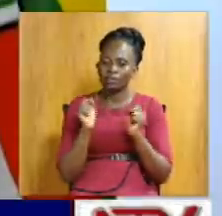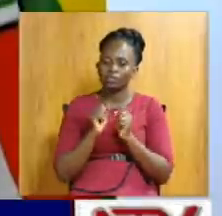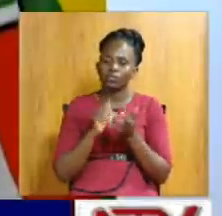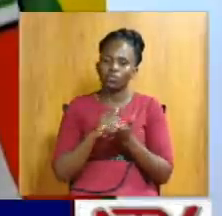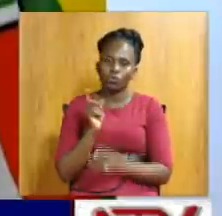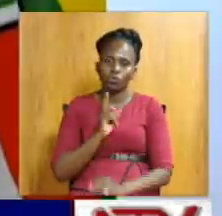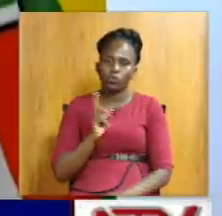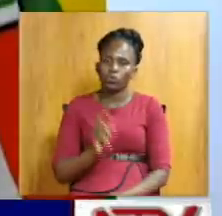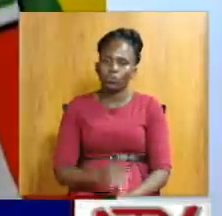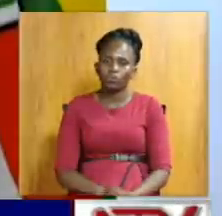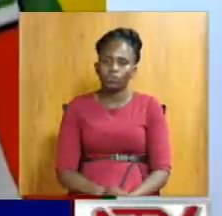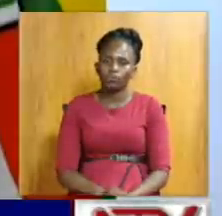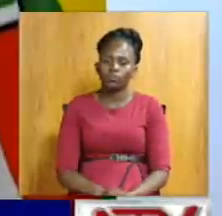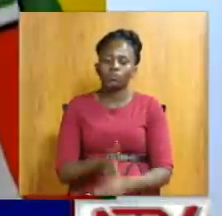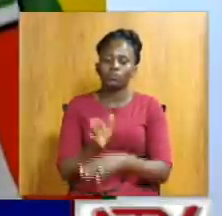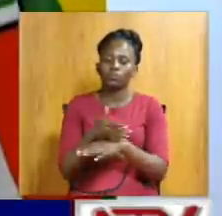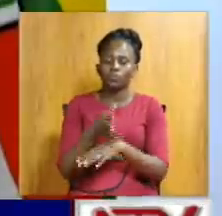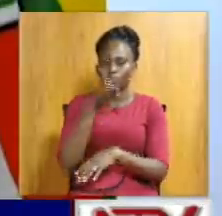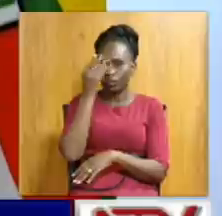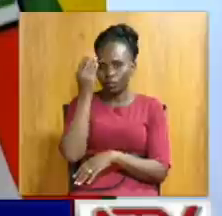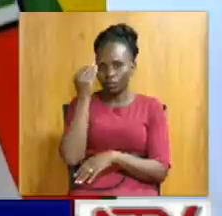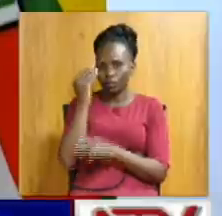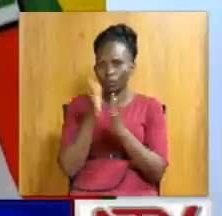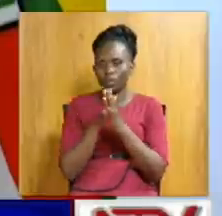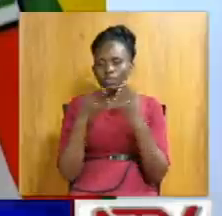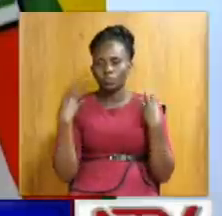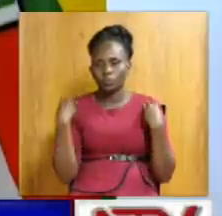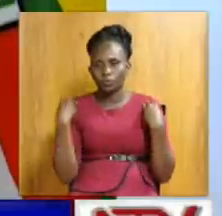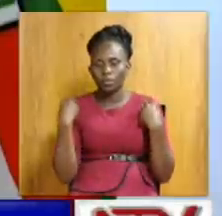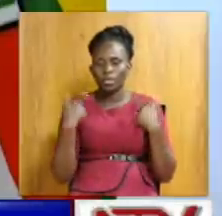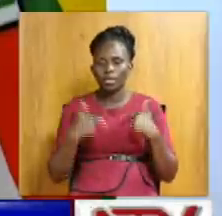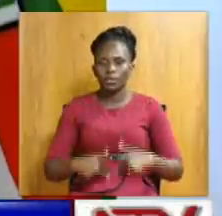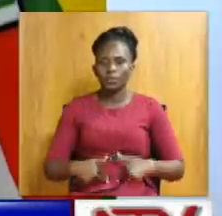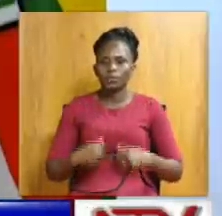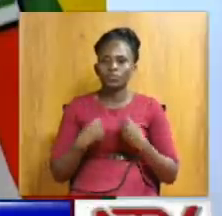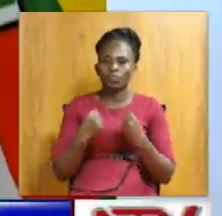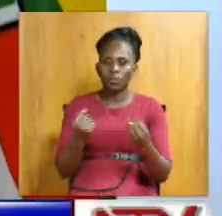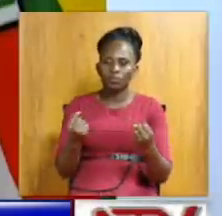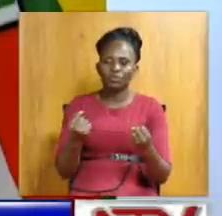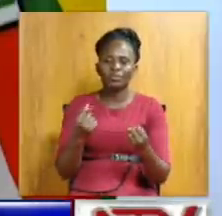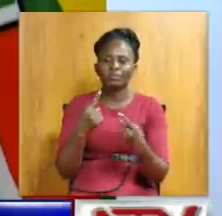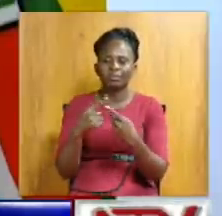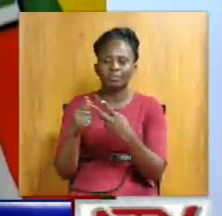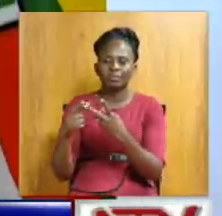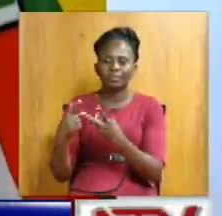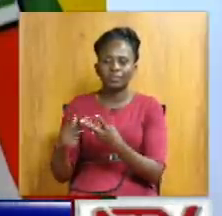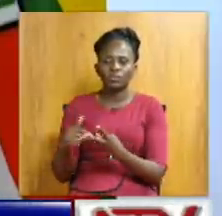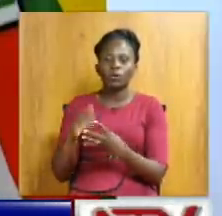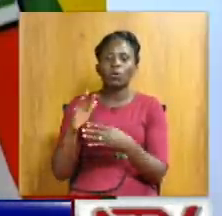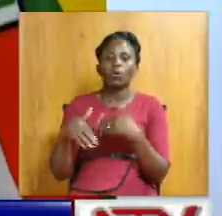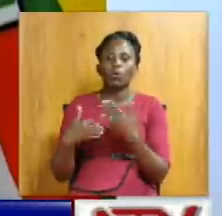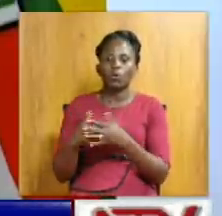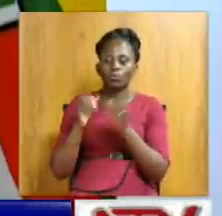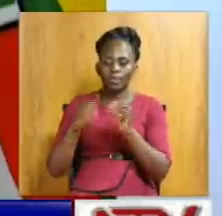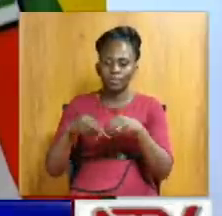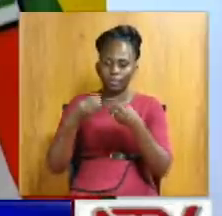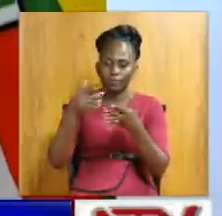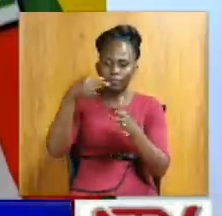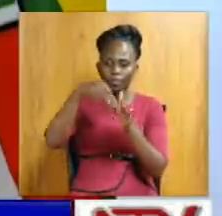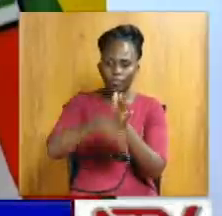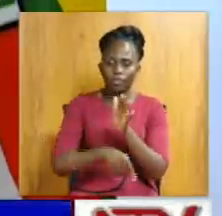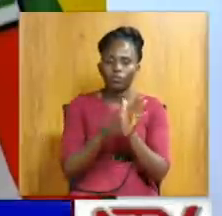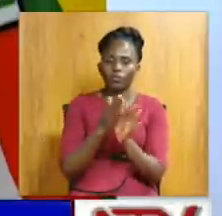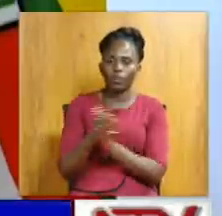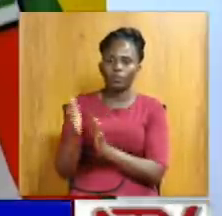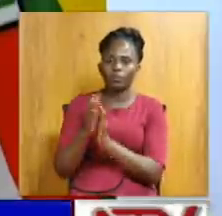The Ministries of Education and Sports, Health and Transport and Works will give detailed plans for